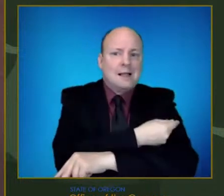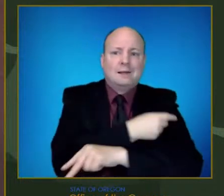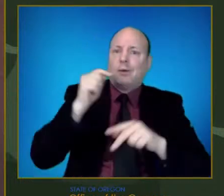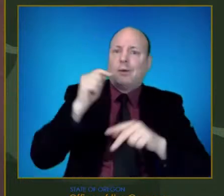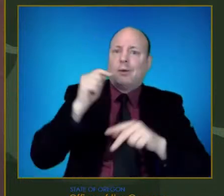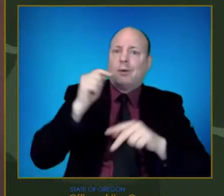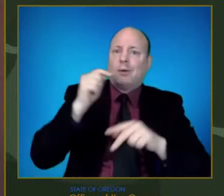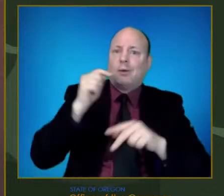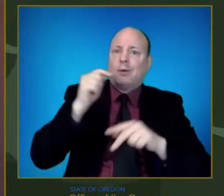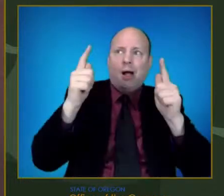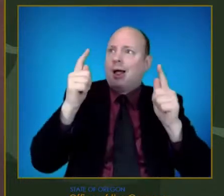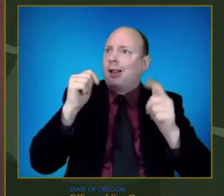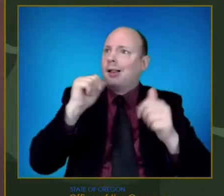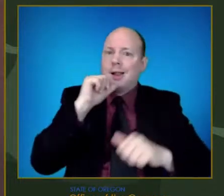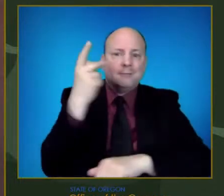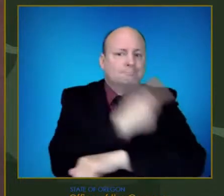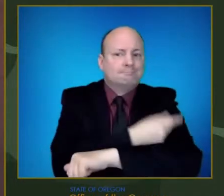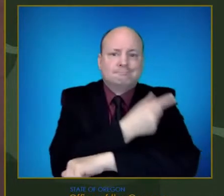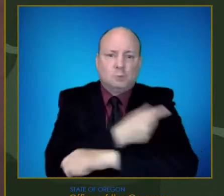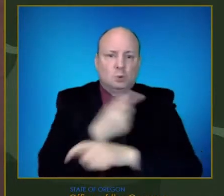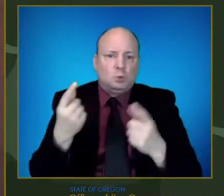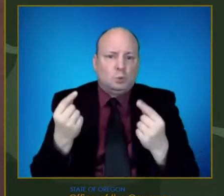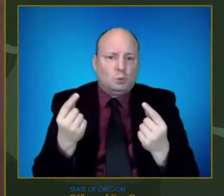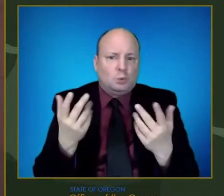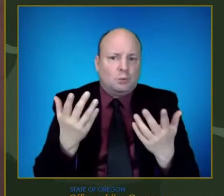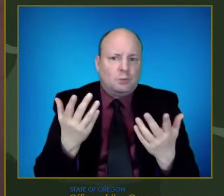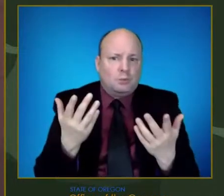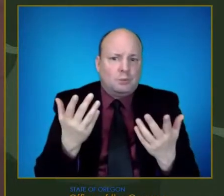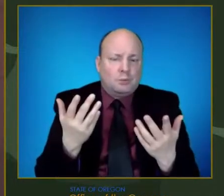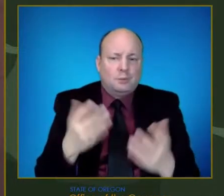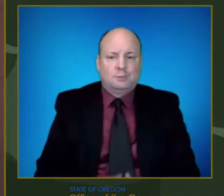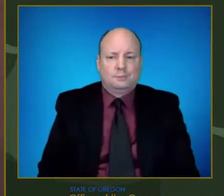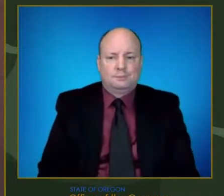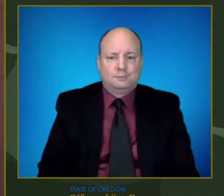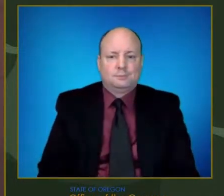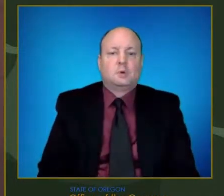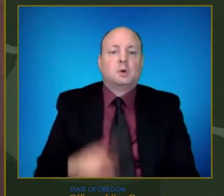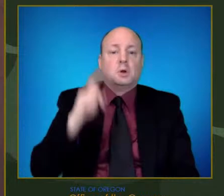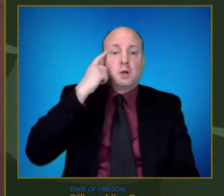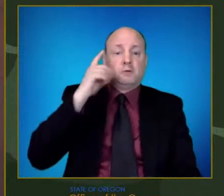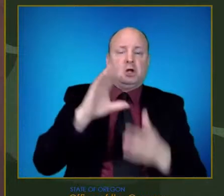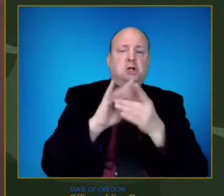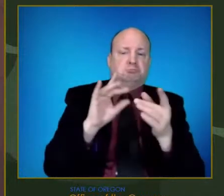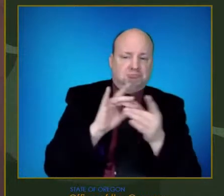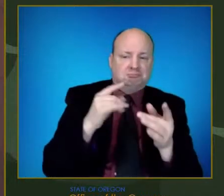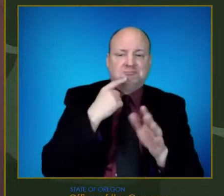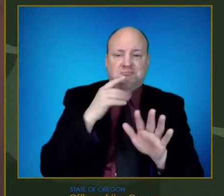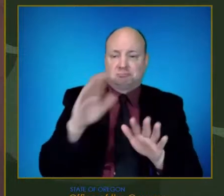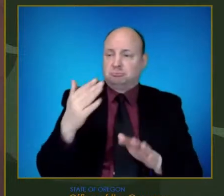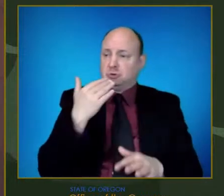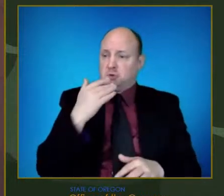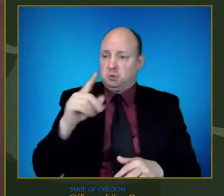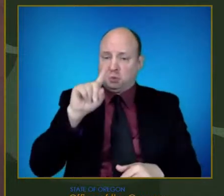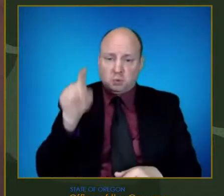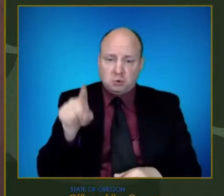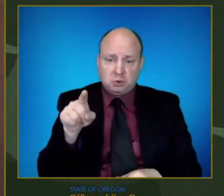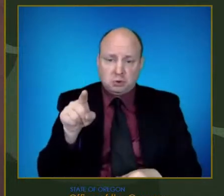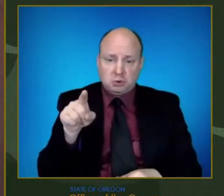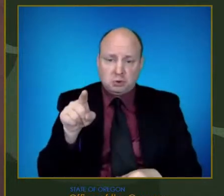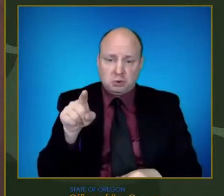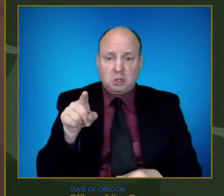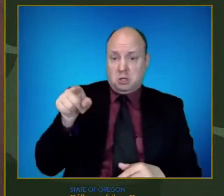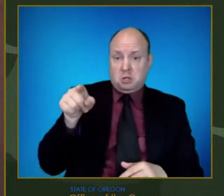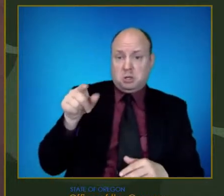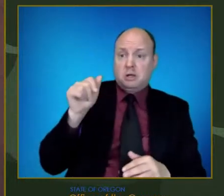Genevieve, that's a really good question. The goal of Oregon's vaccination strategy is to make sure that we are